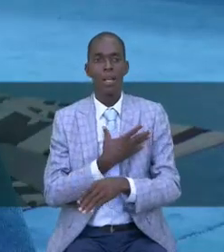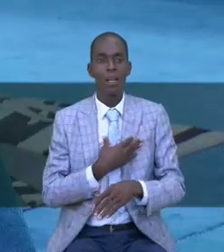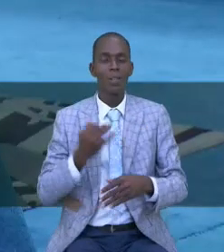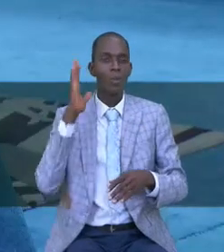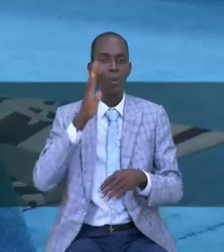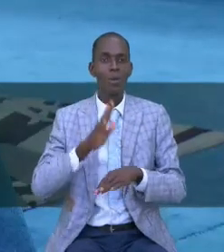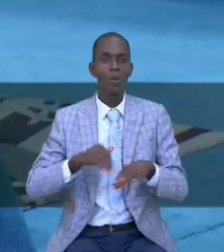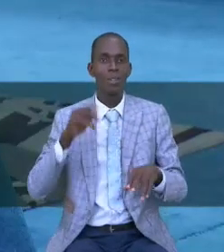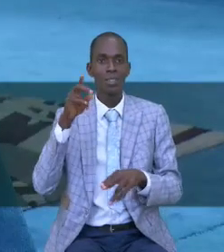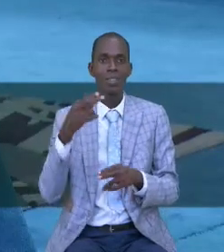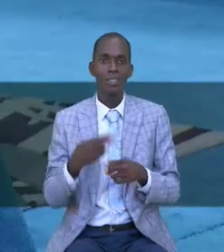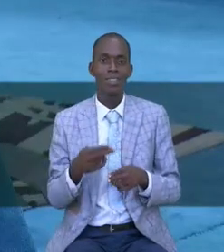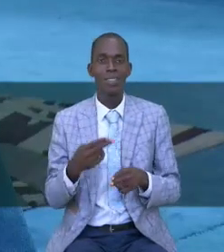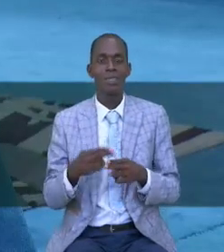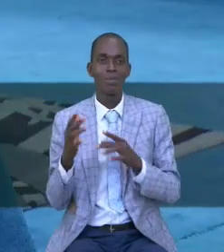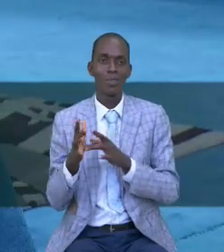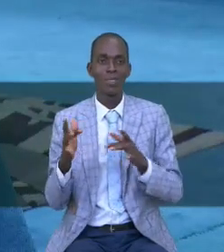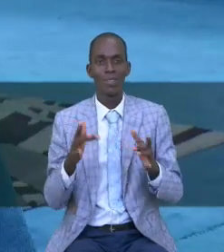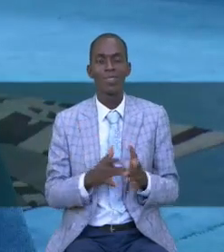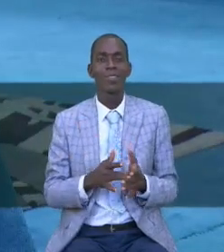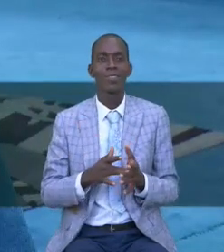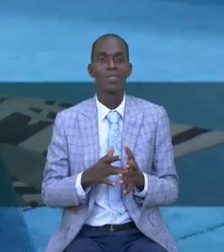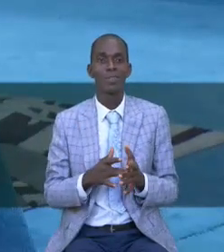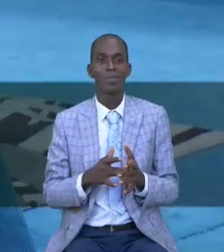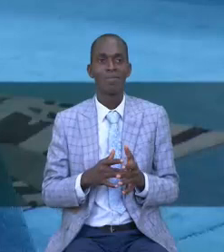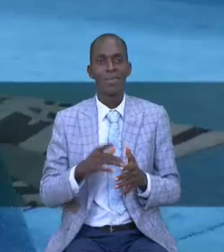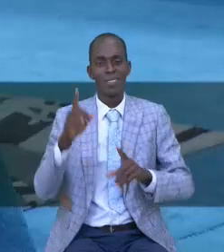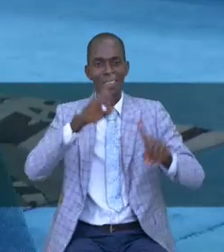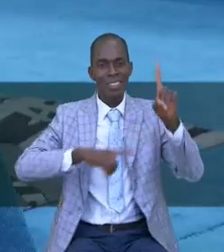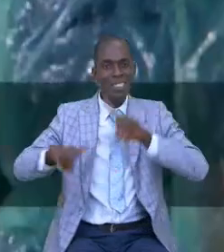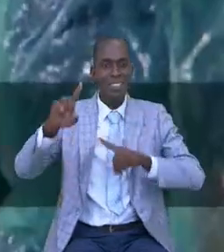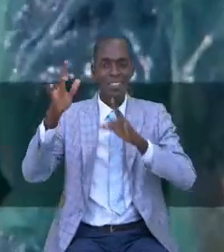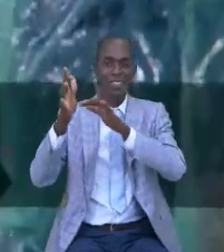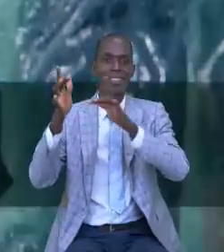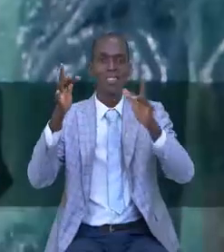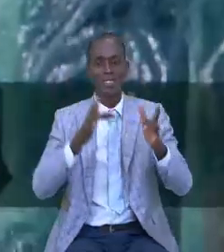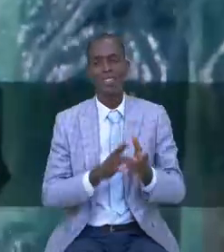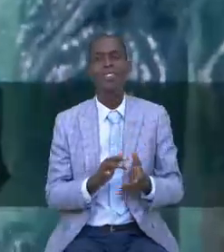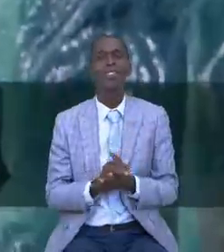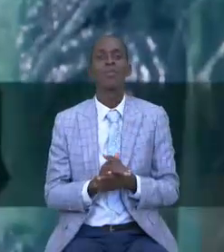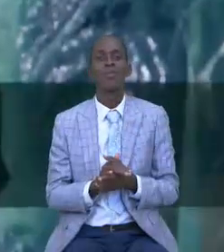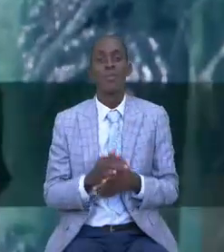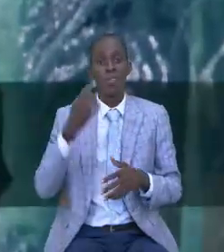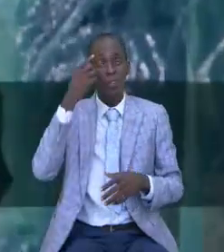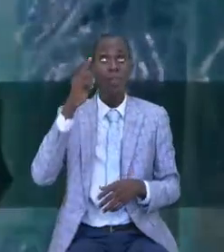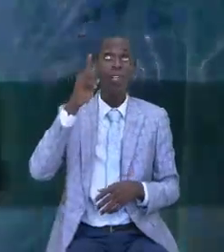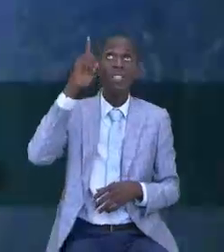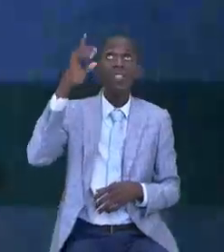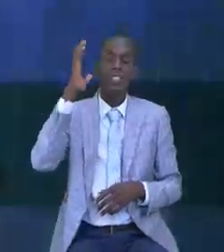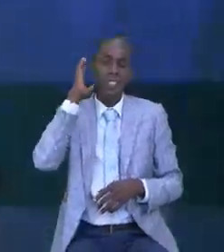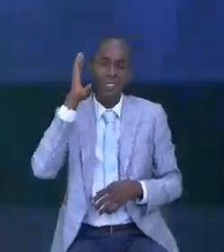his name Jesus. Say that name. Jesus. For he